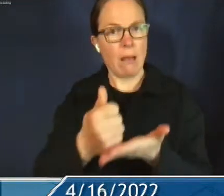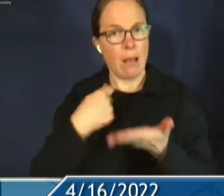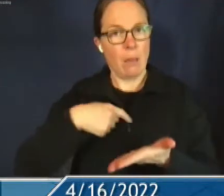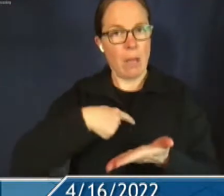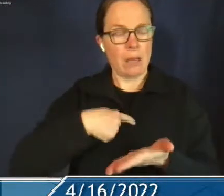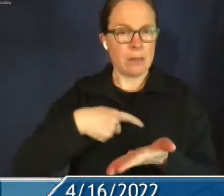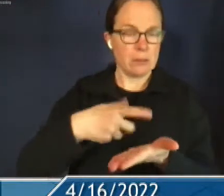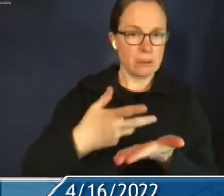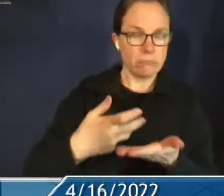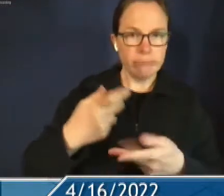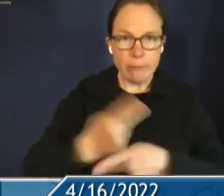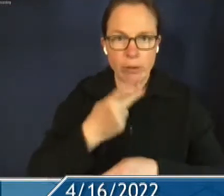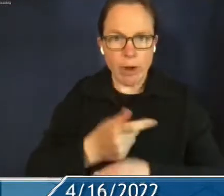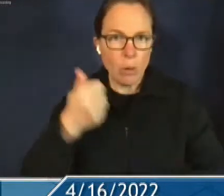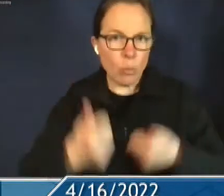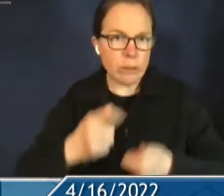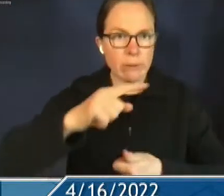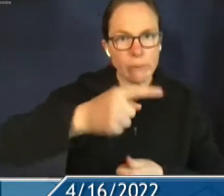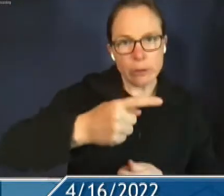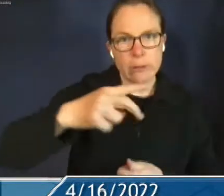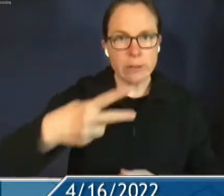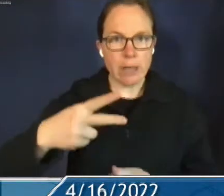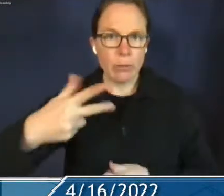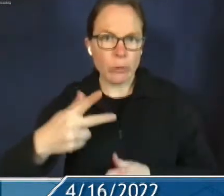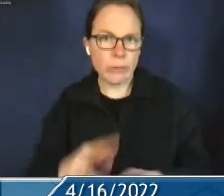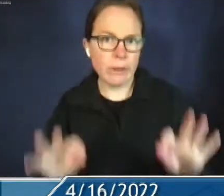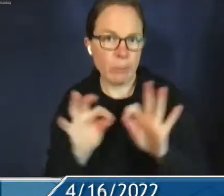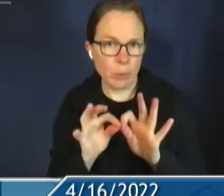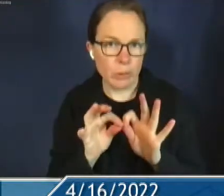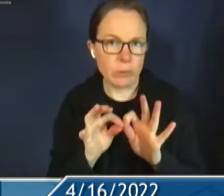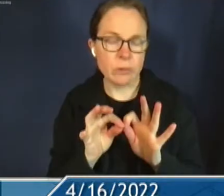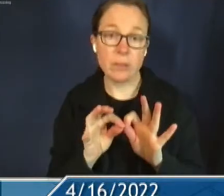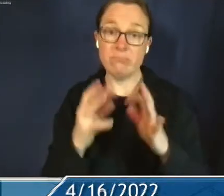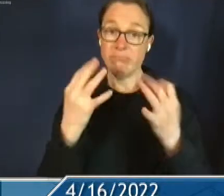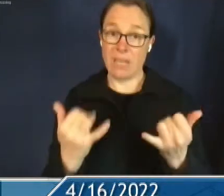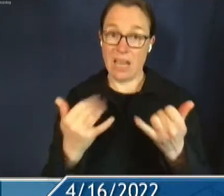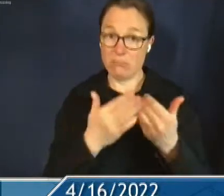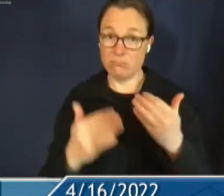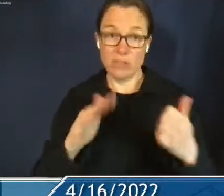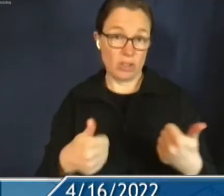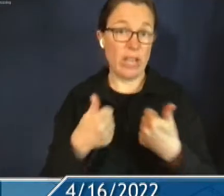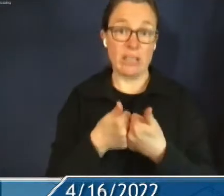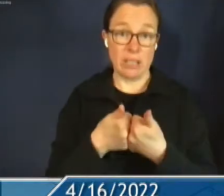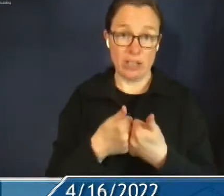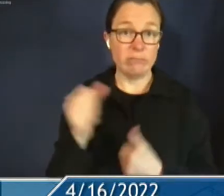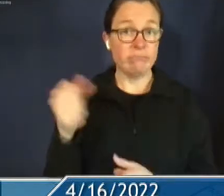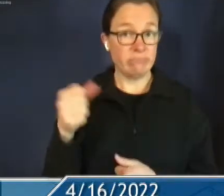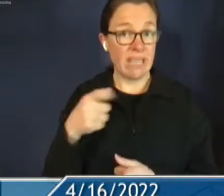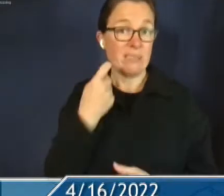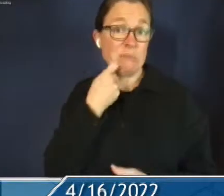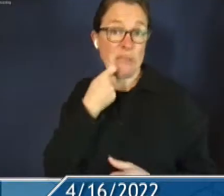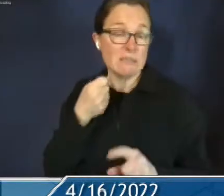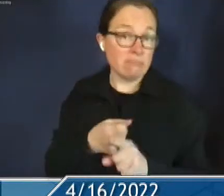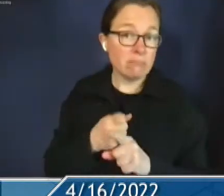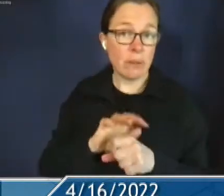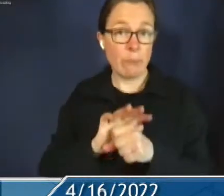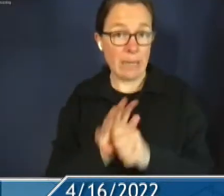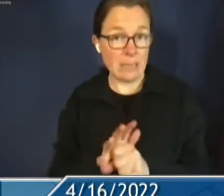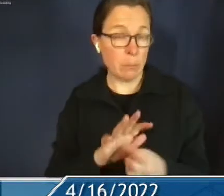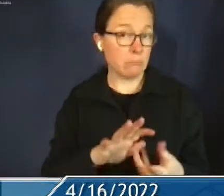this next year. And we know that we're up against a challenging time as we emerge on the other side of the pandemic, but